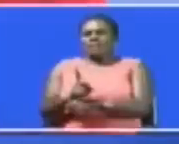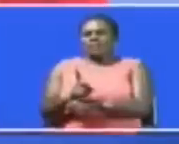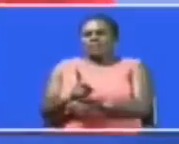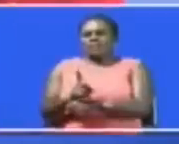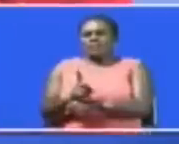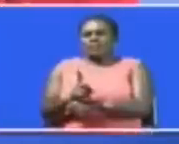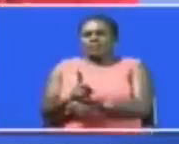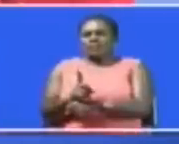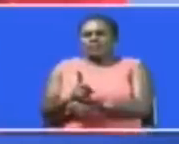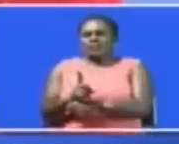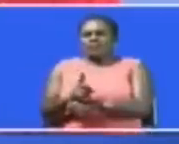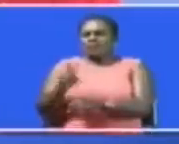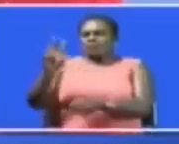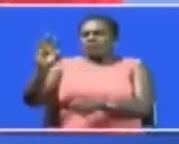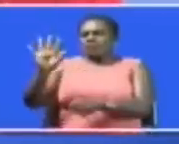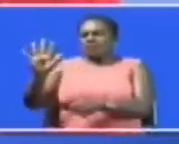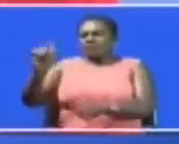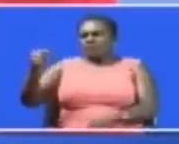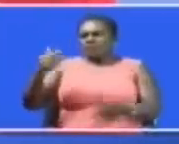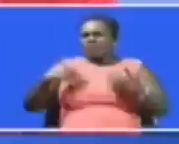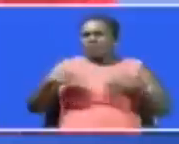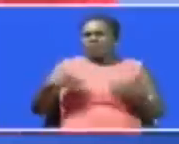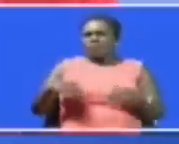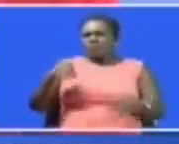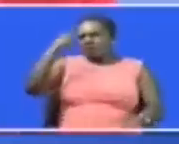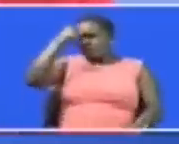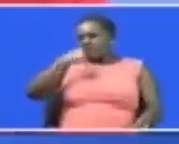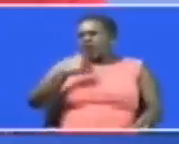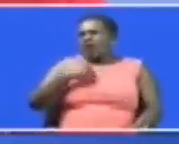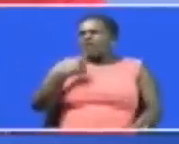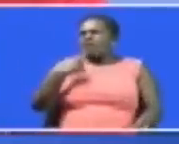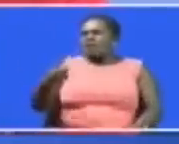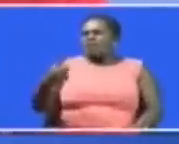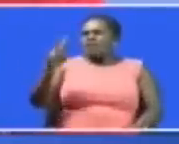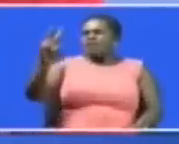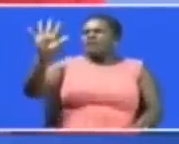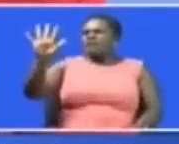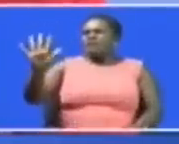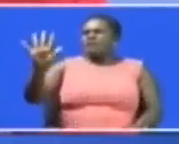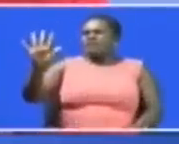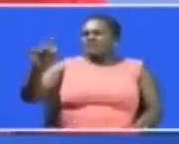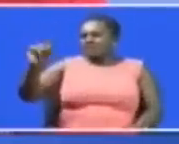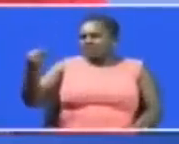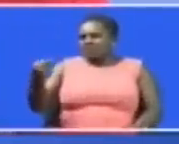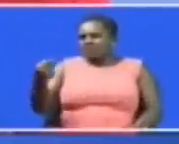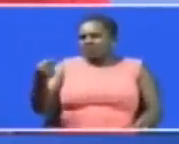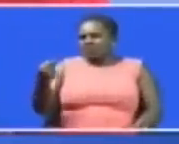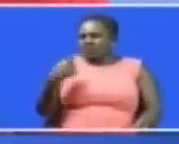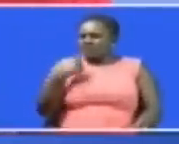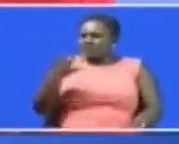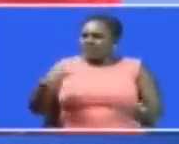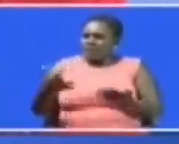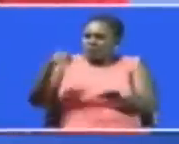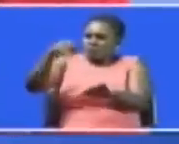this. Wundanyi constituency has 25,000 people. Thika has 125,000. Talk to me